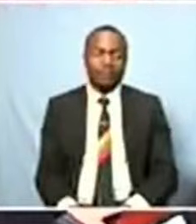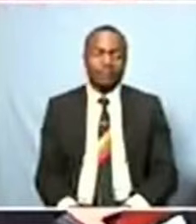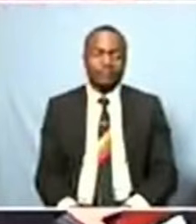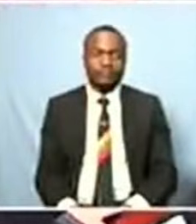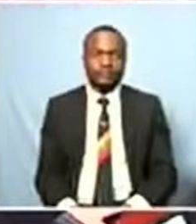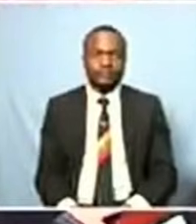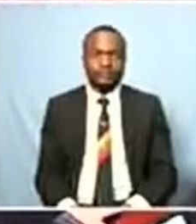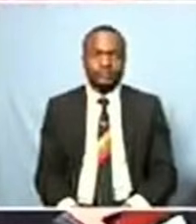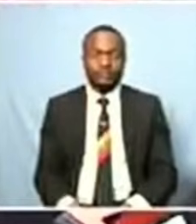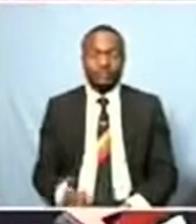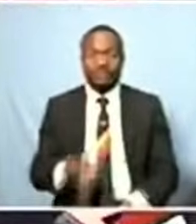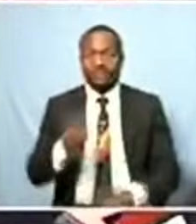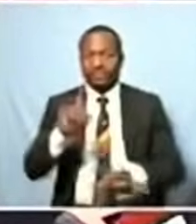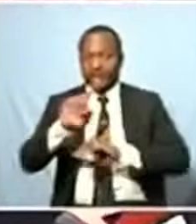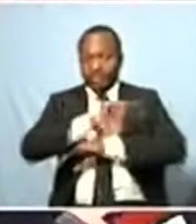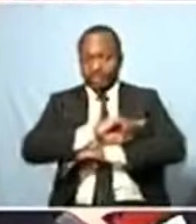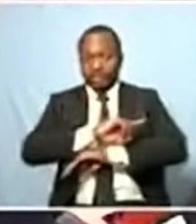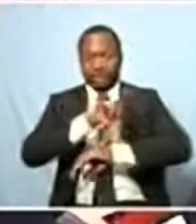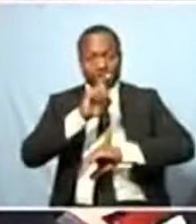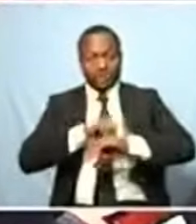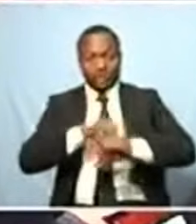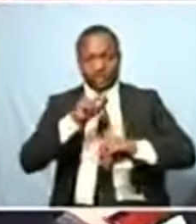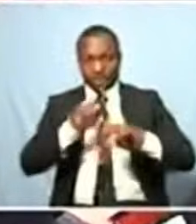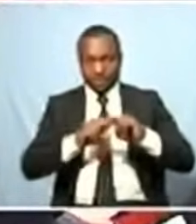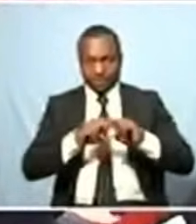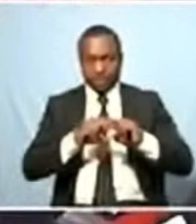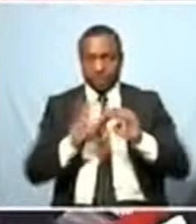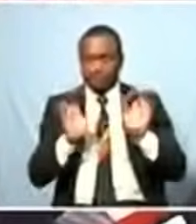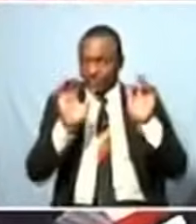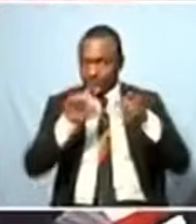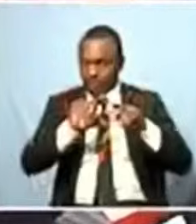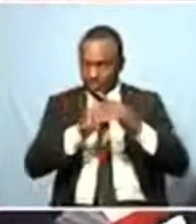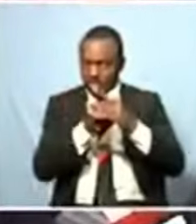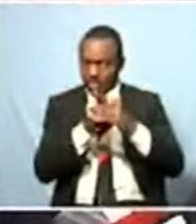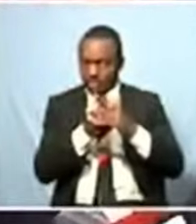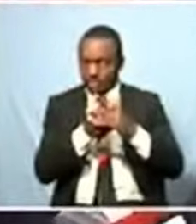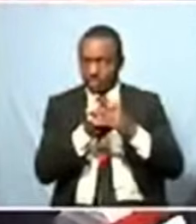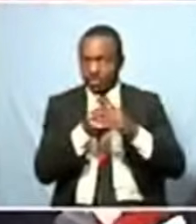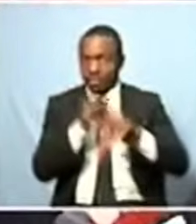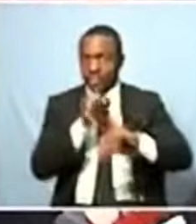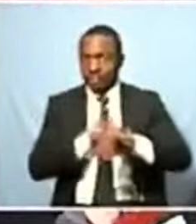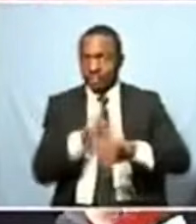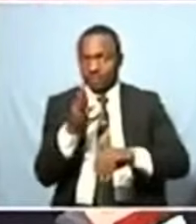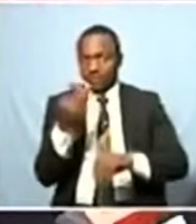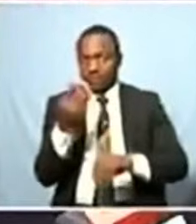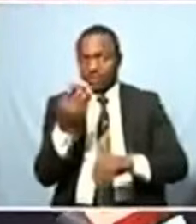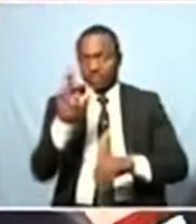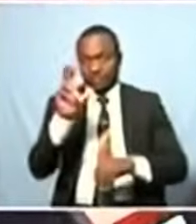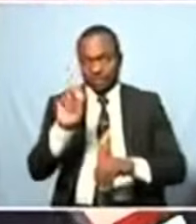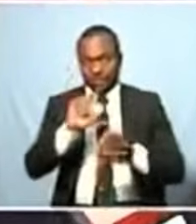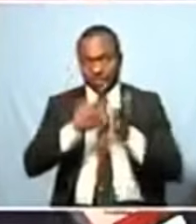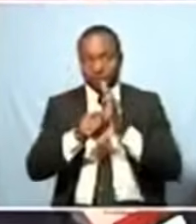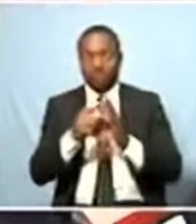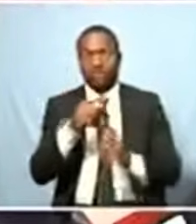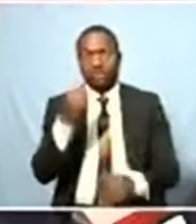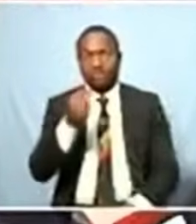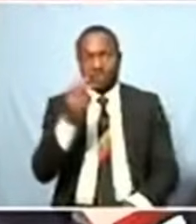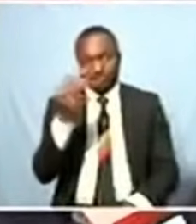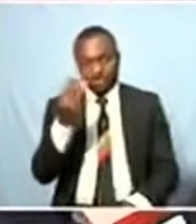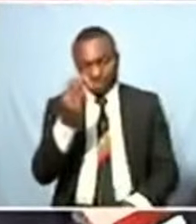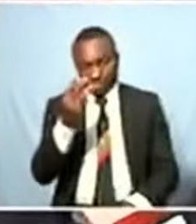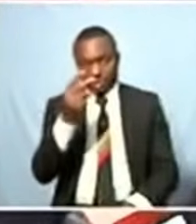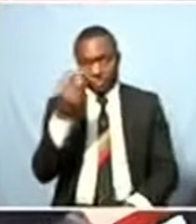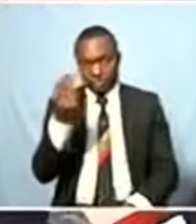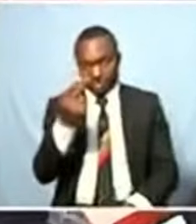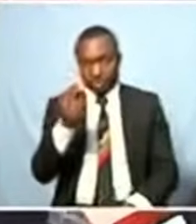days and times of sitting, the Assembly shall commence sitting at 14:30 hours on Tuesday, Wednesday and Thursday, and at